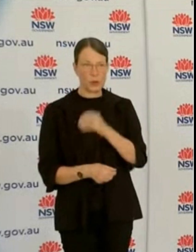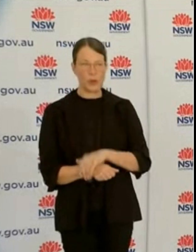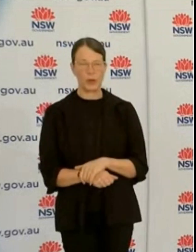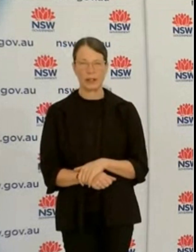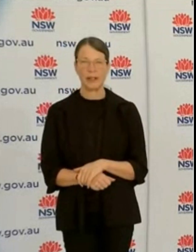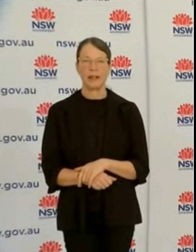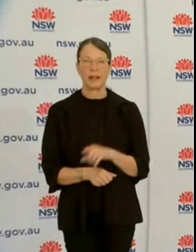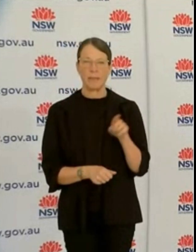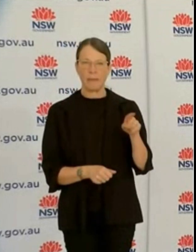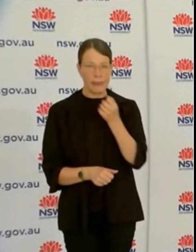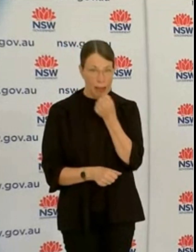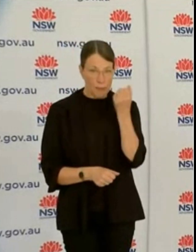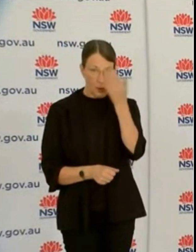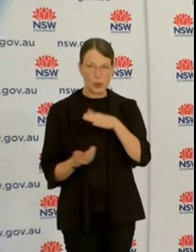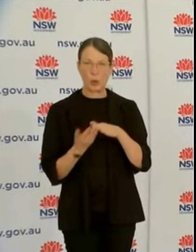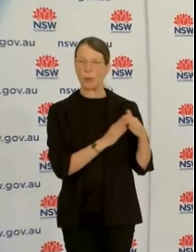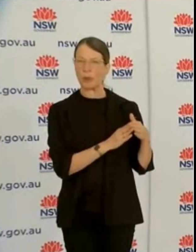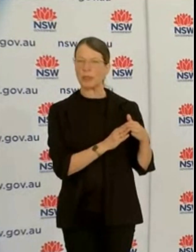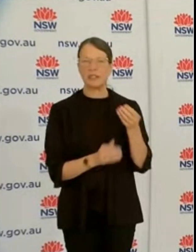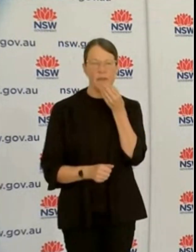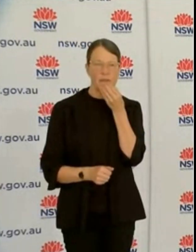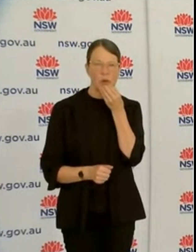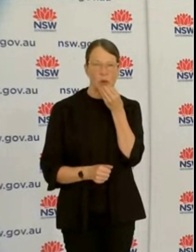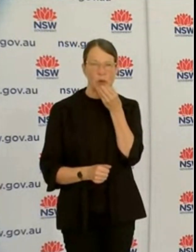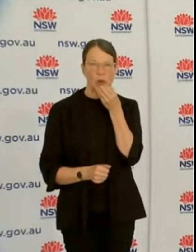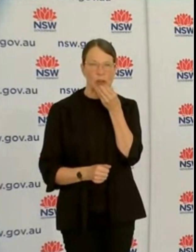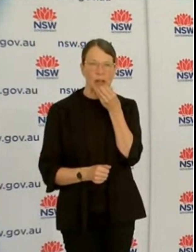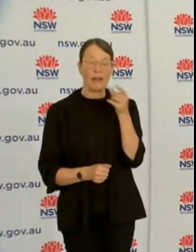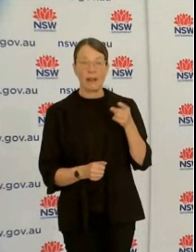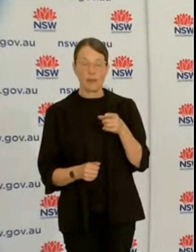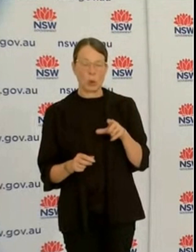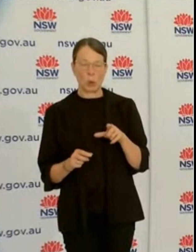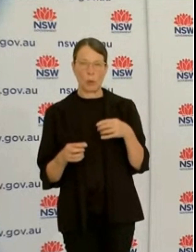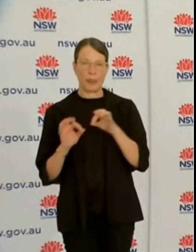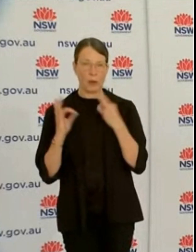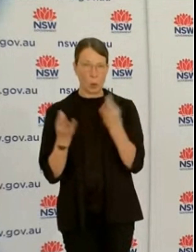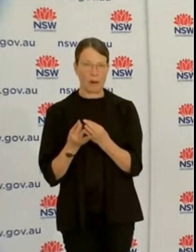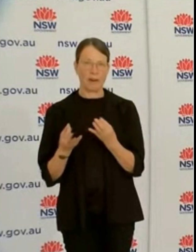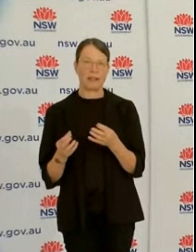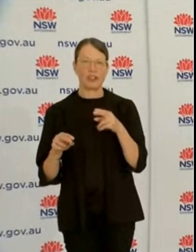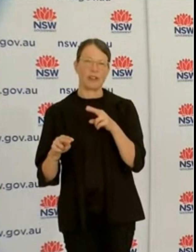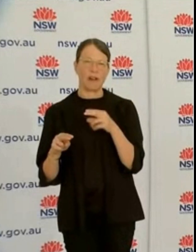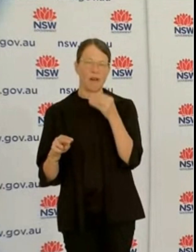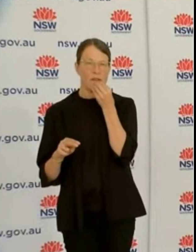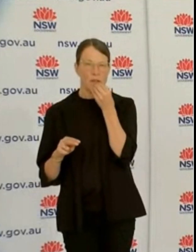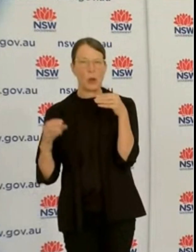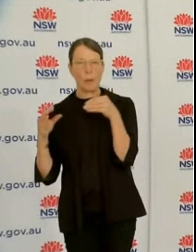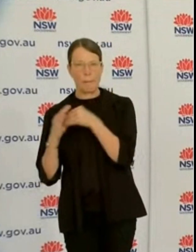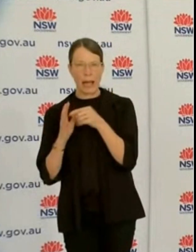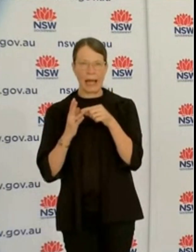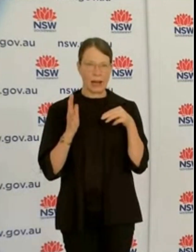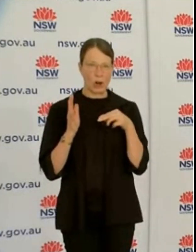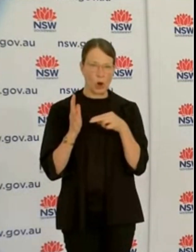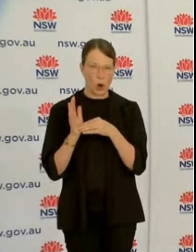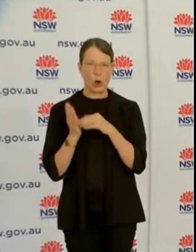comes to our Indigenous communities, we gave $10 million to Food Bank and Oz Harvest to support those communities. I know that those communities